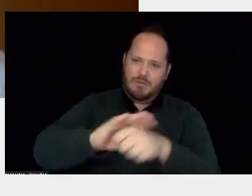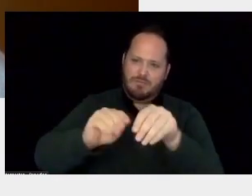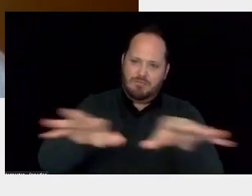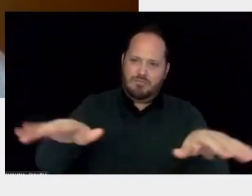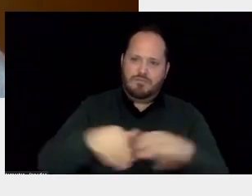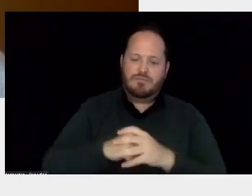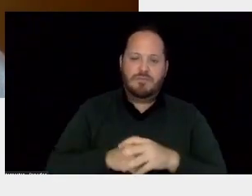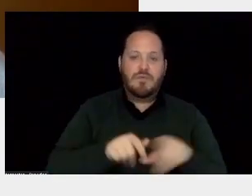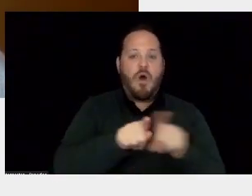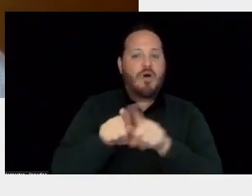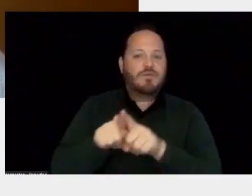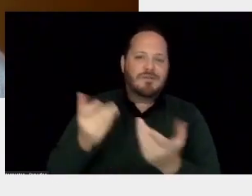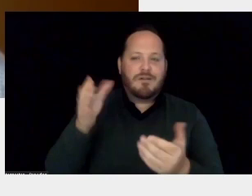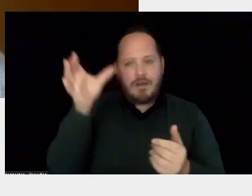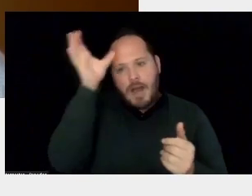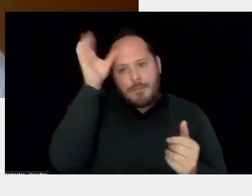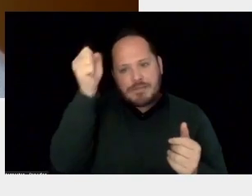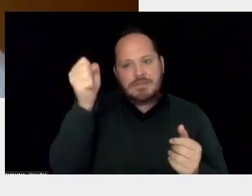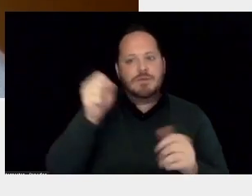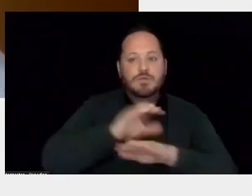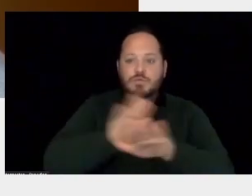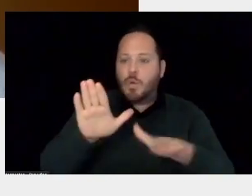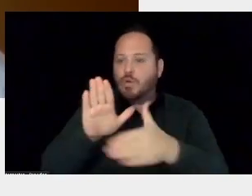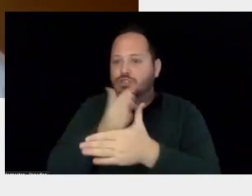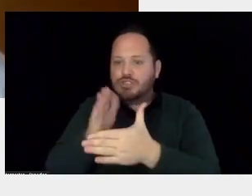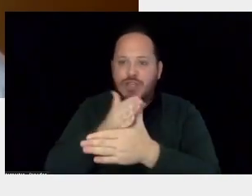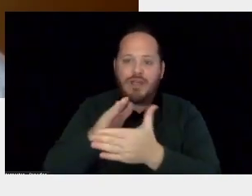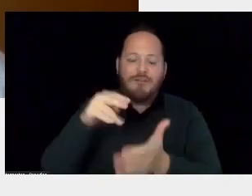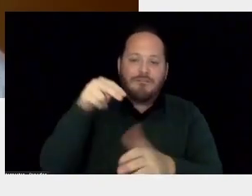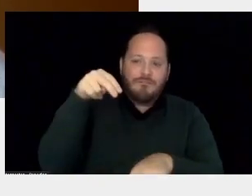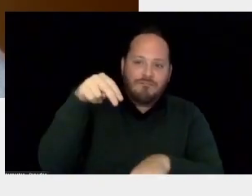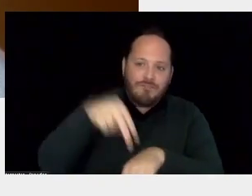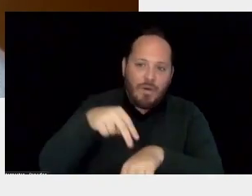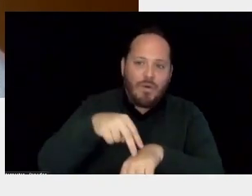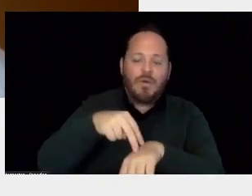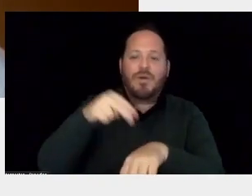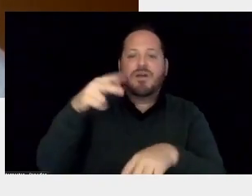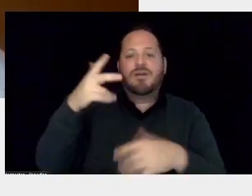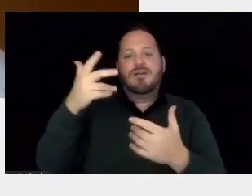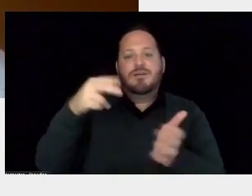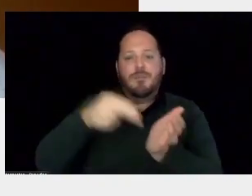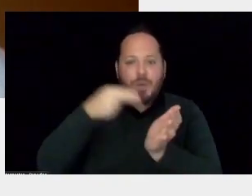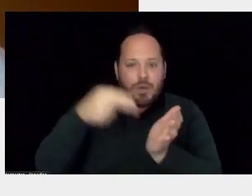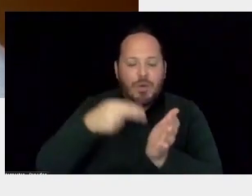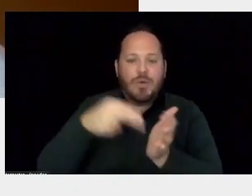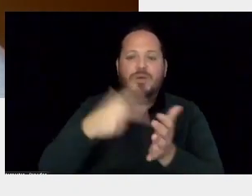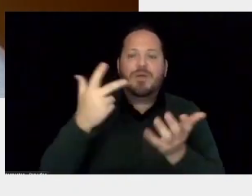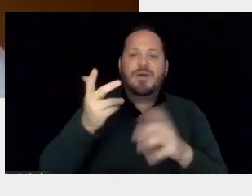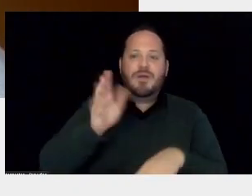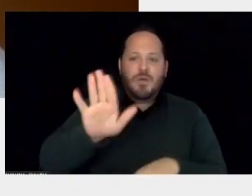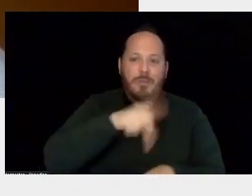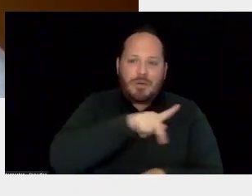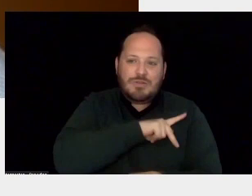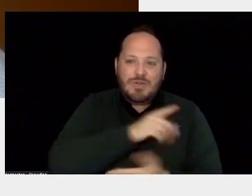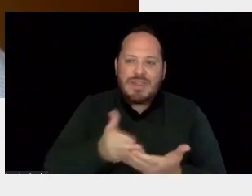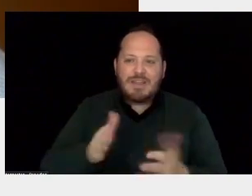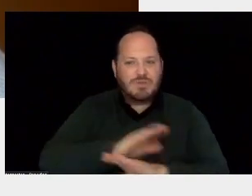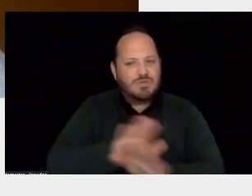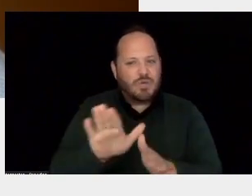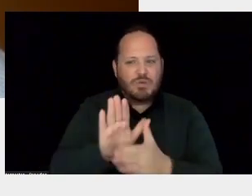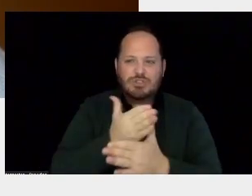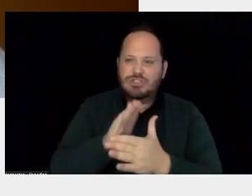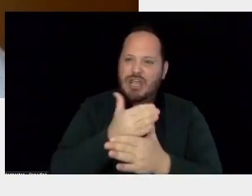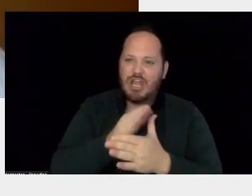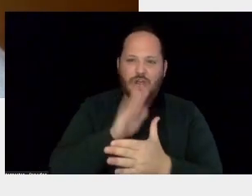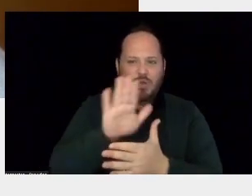don't share utensils, don't share towels, don't share personal items. Probably wouldn't do that with anyone right now. You just don't know. There's more and more evidence coming out that